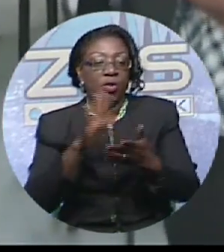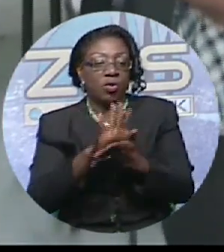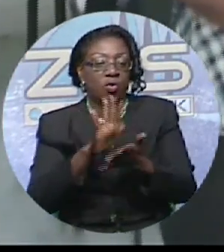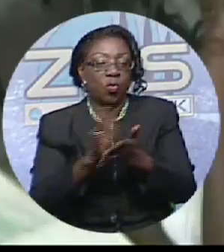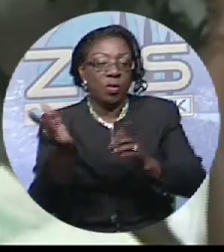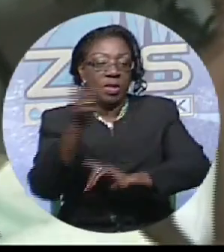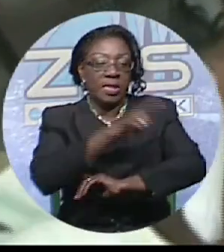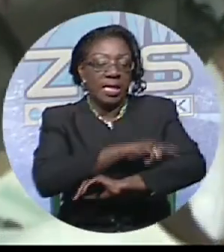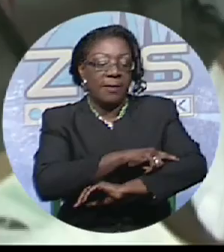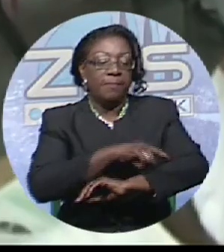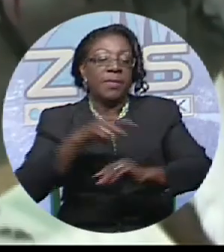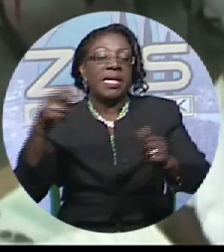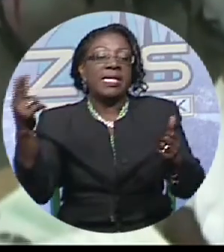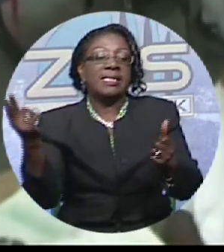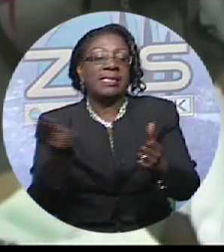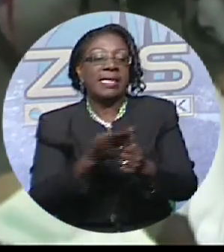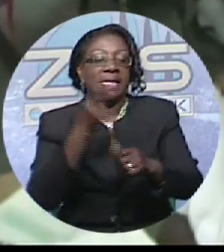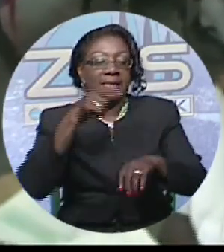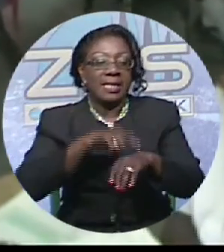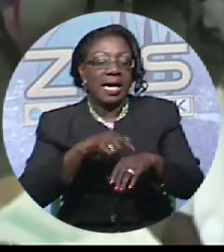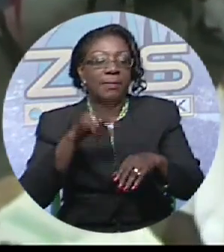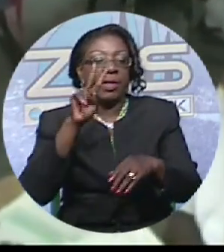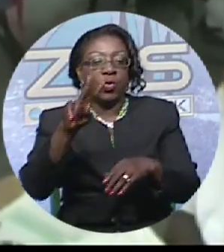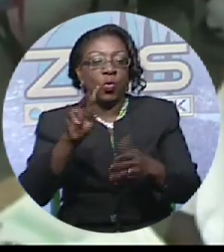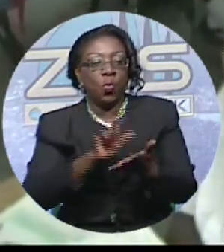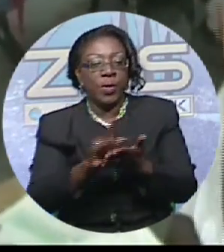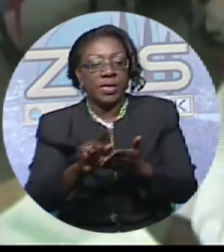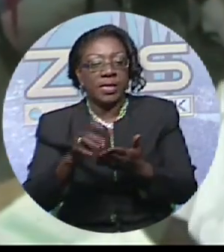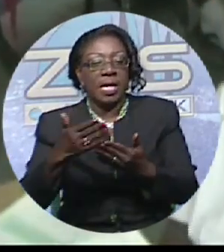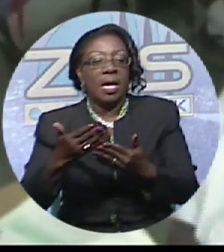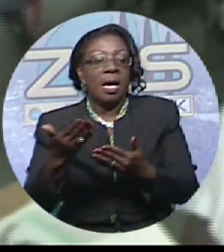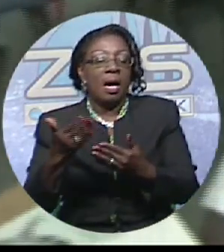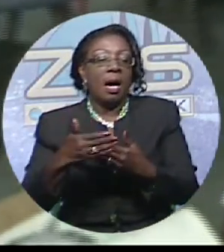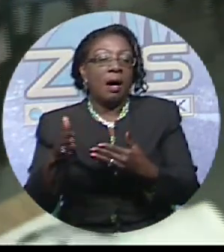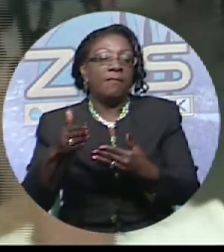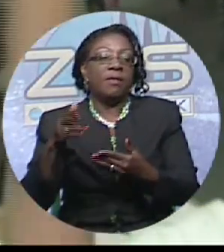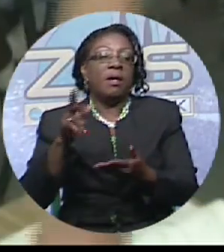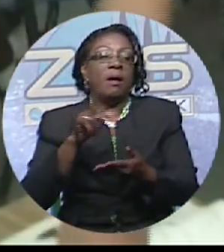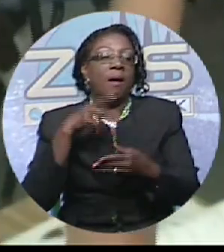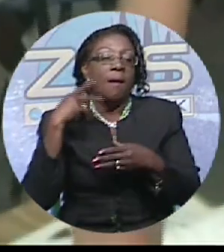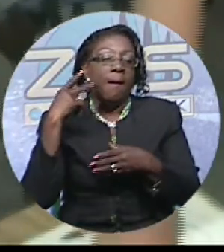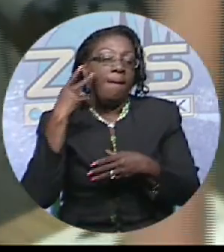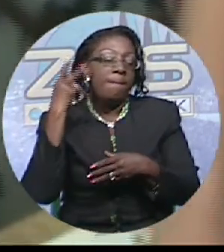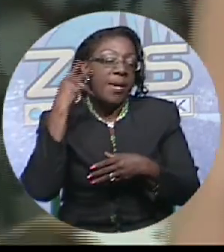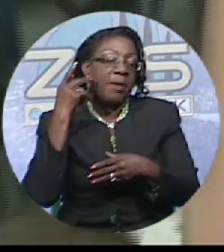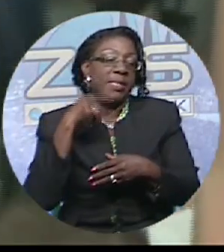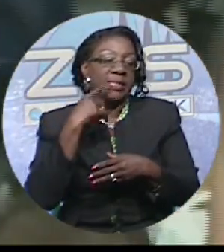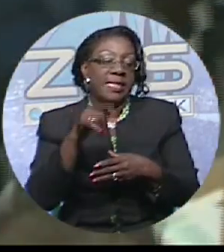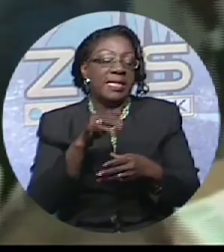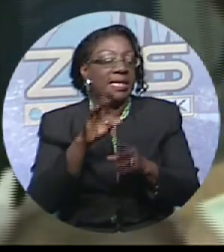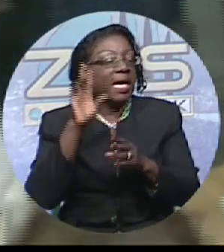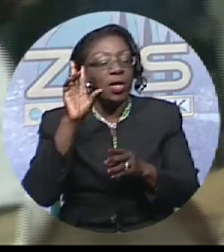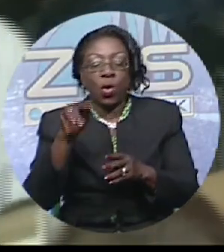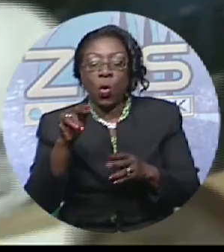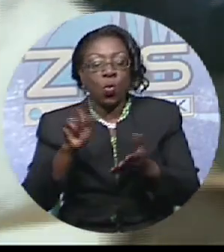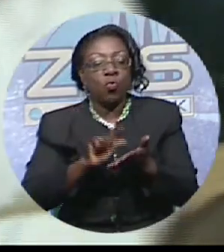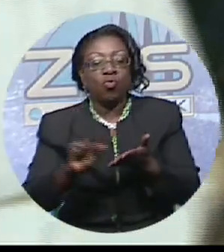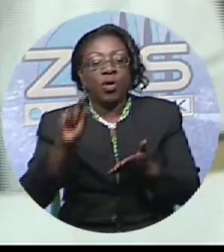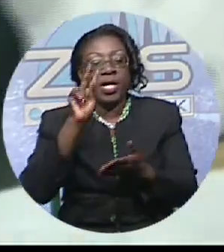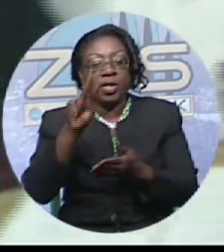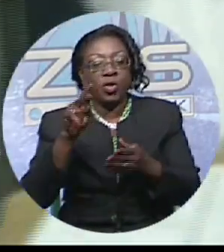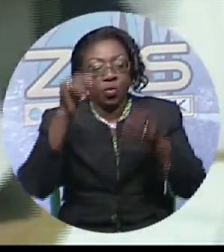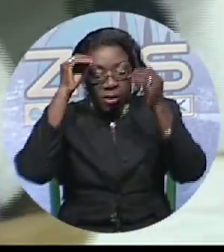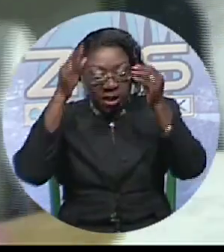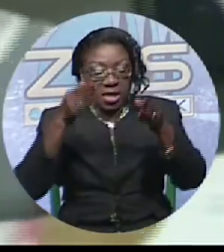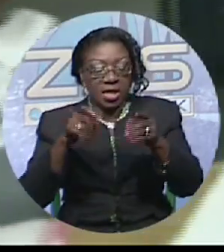the second time in just 2 weeks. This after parents claim that they've been without a grade 2 teacher since last year. The parents say